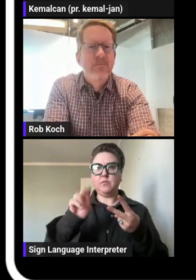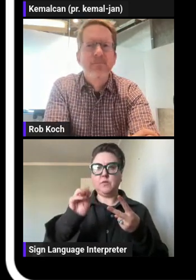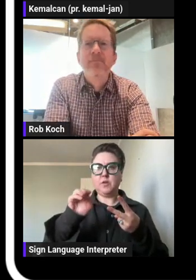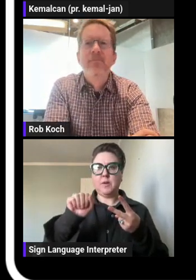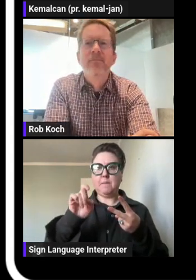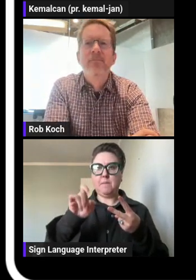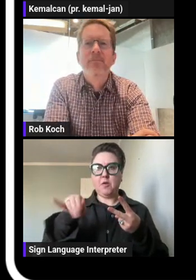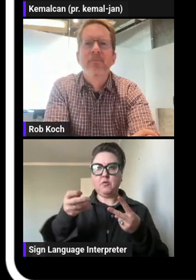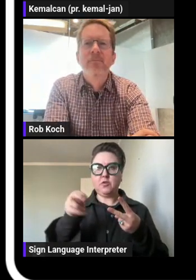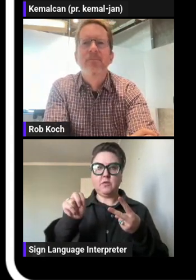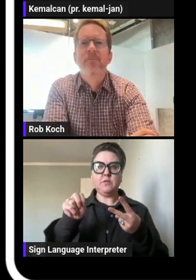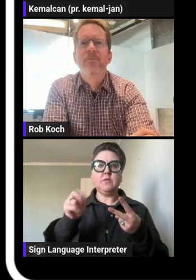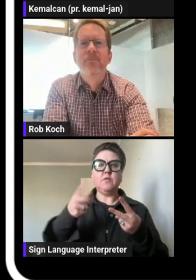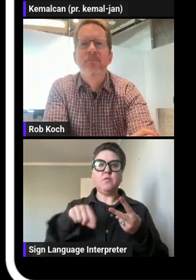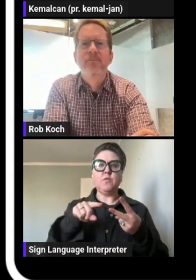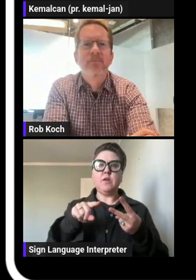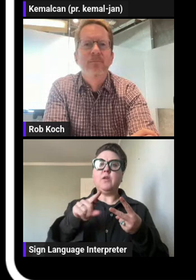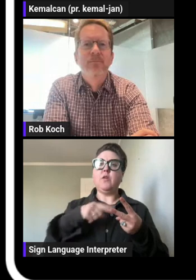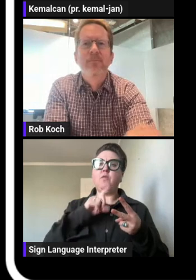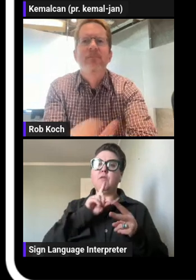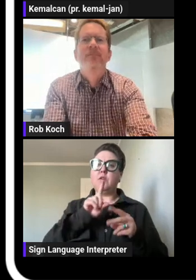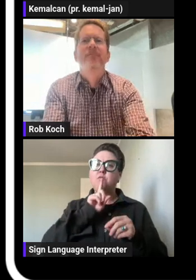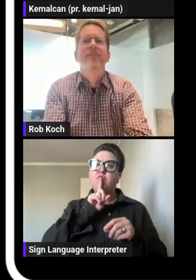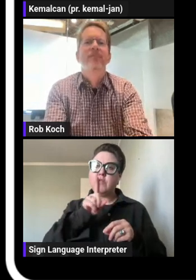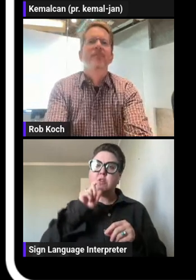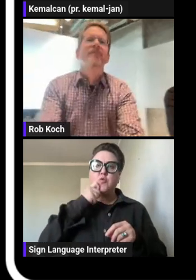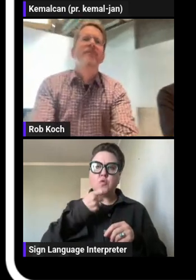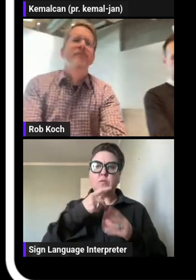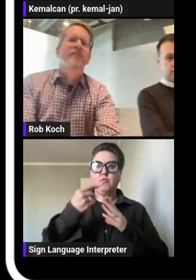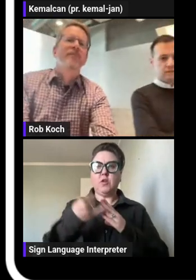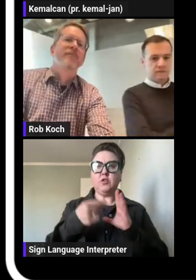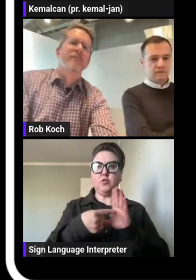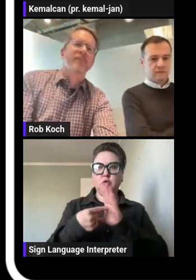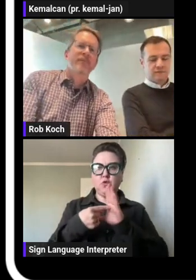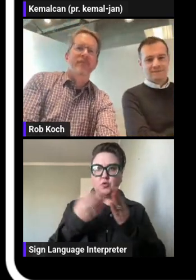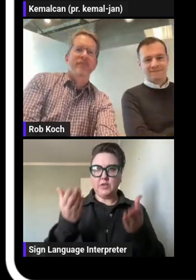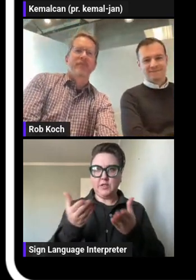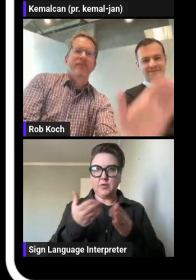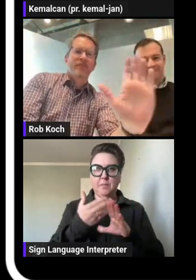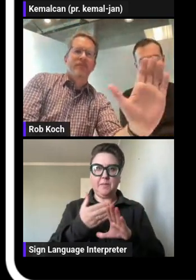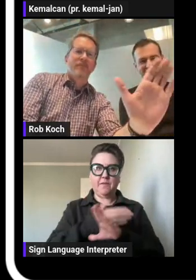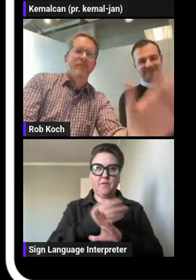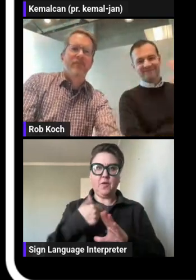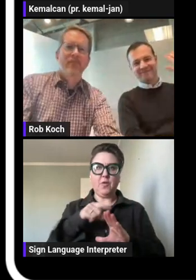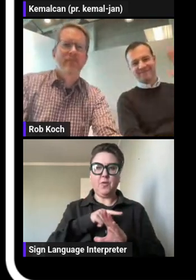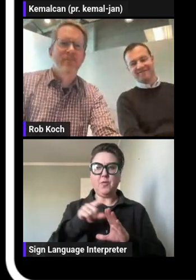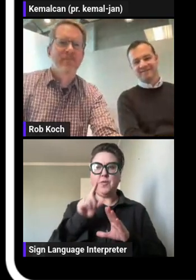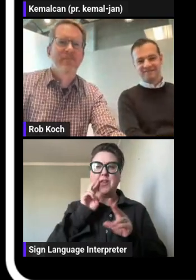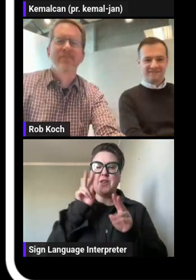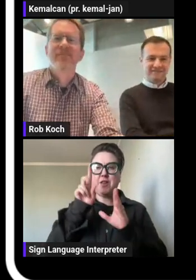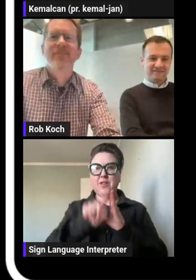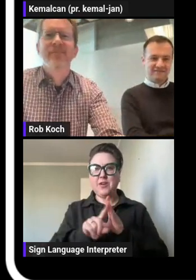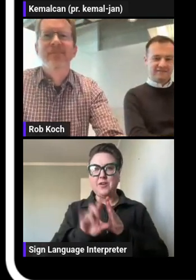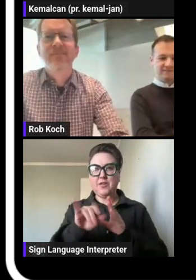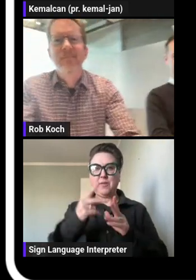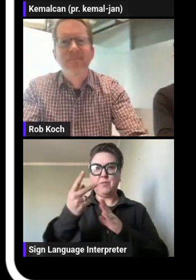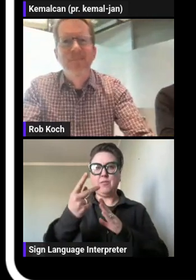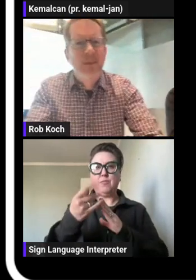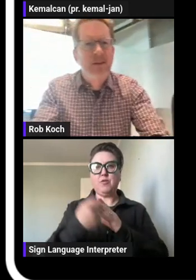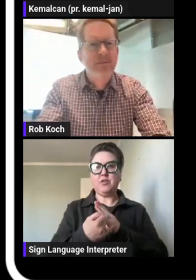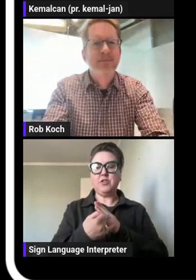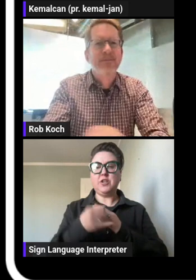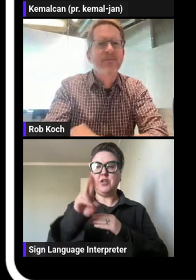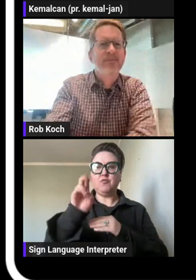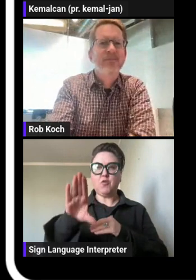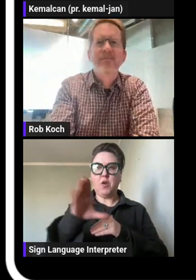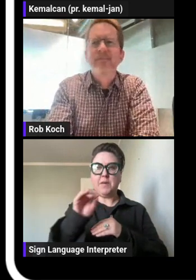got a really cool project to showcase to you here. But before we look at that project, I'd like Rob